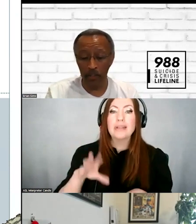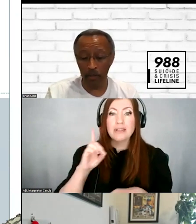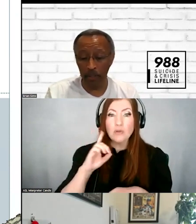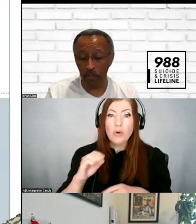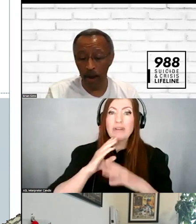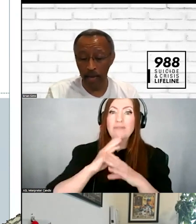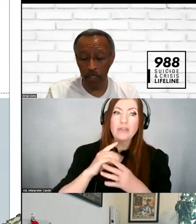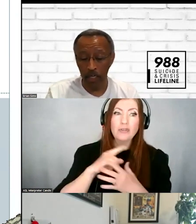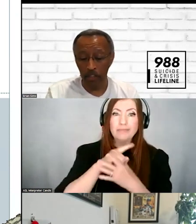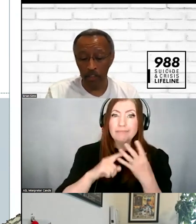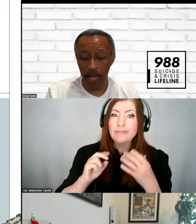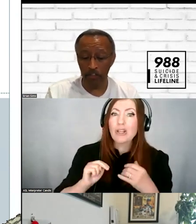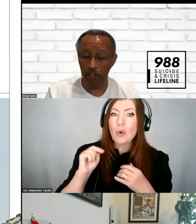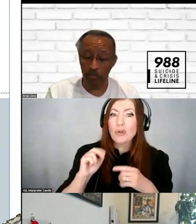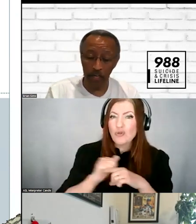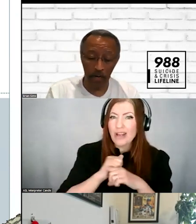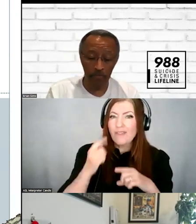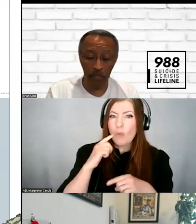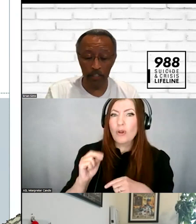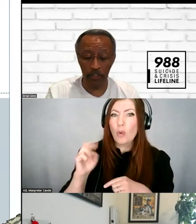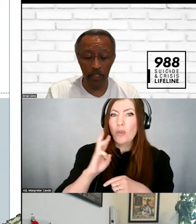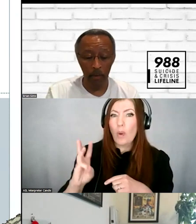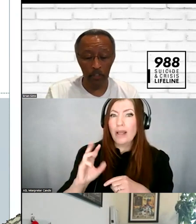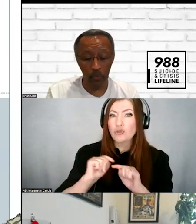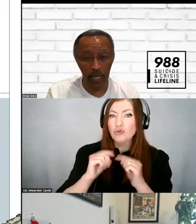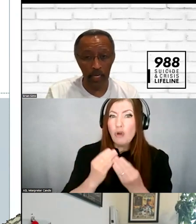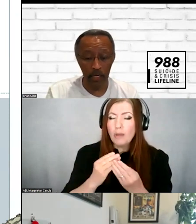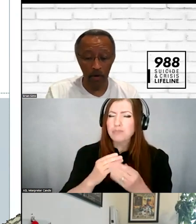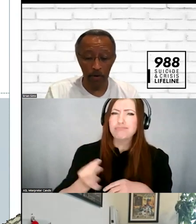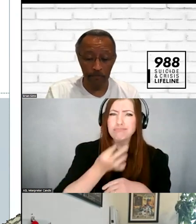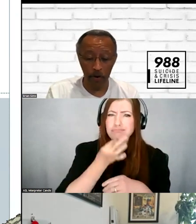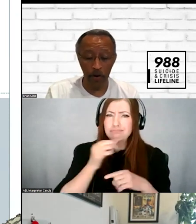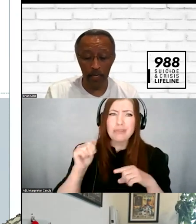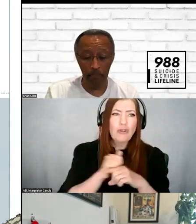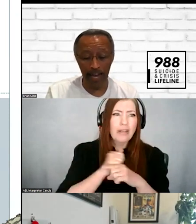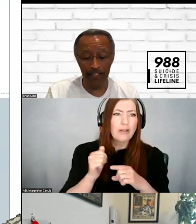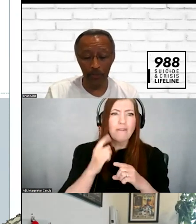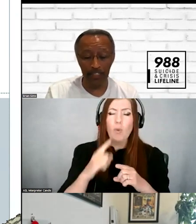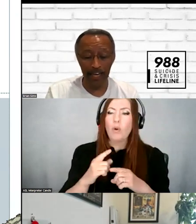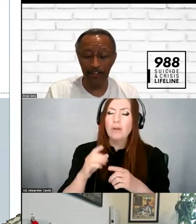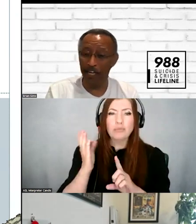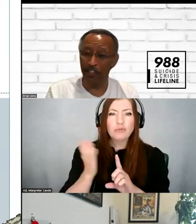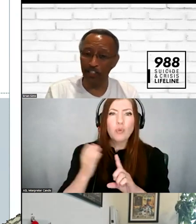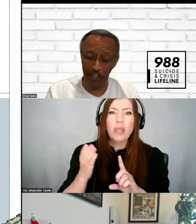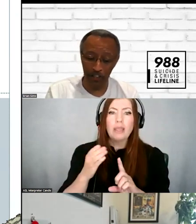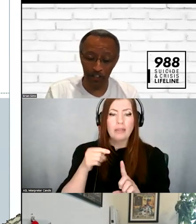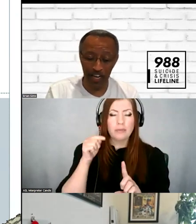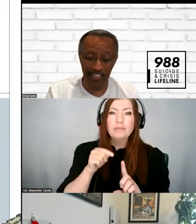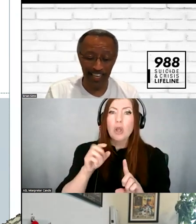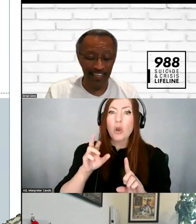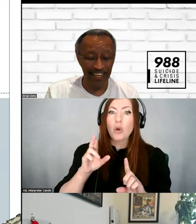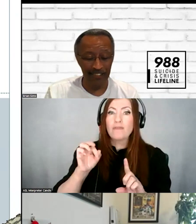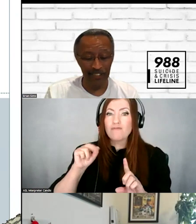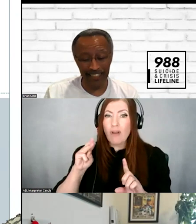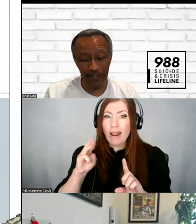to the Northwest tribes. She is a master trainer of the Question, Persuade, Refer, and Applied Suicide Intervention Skills